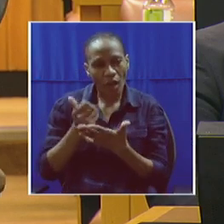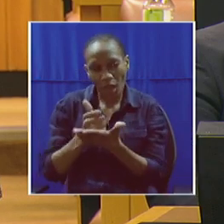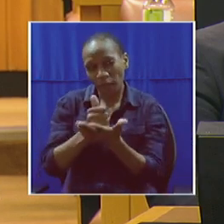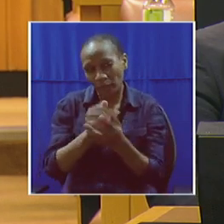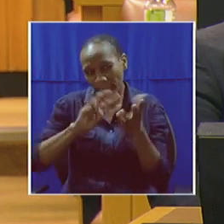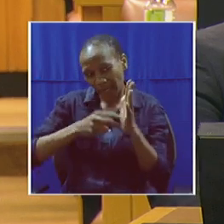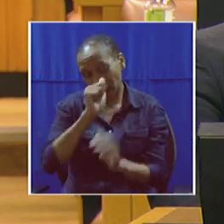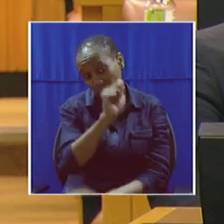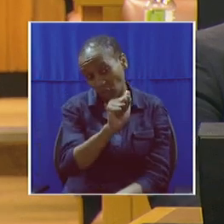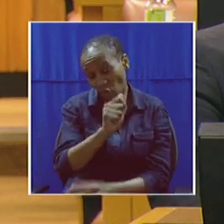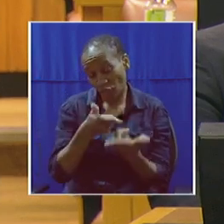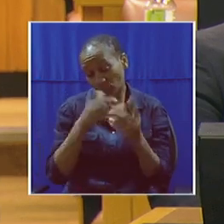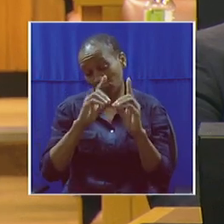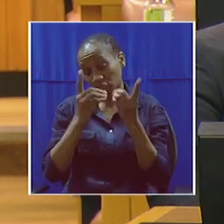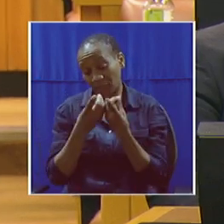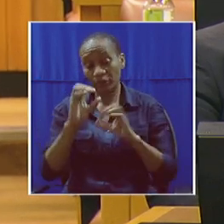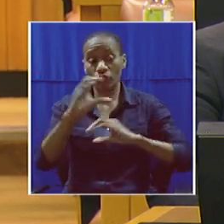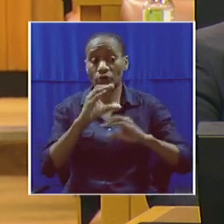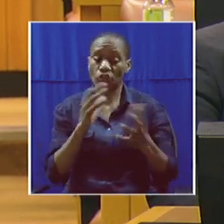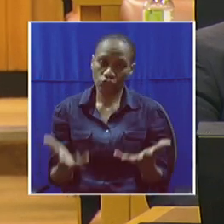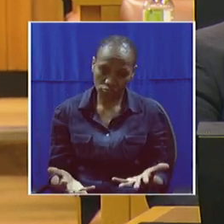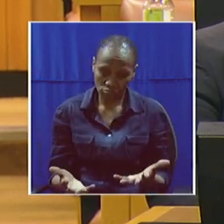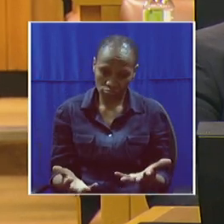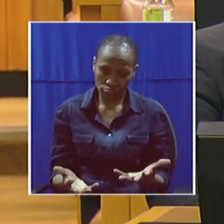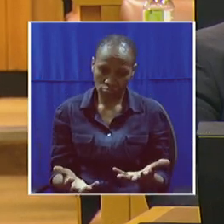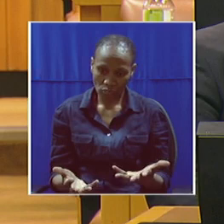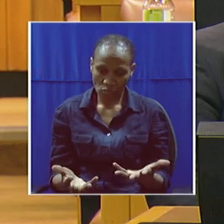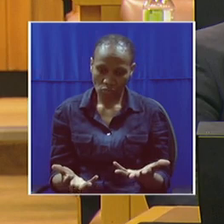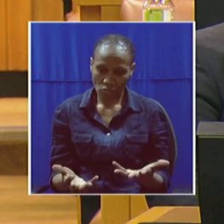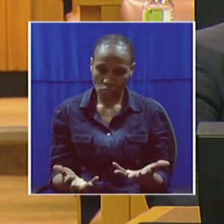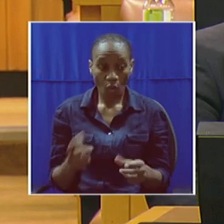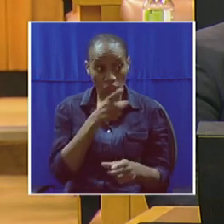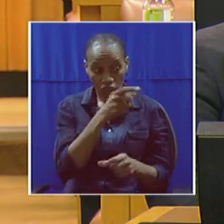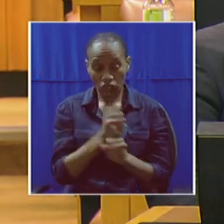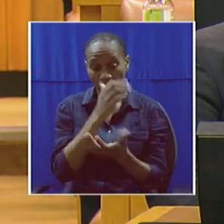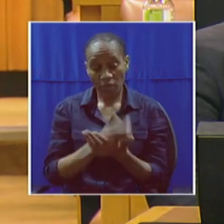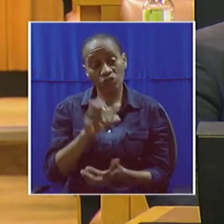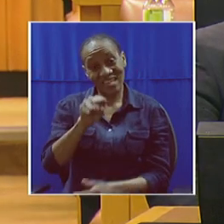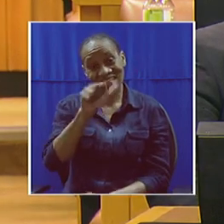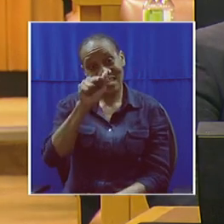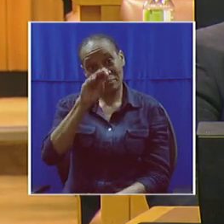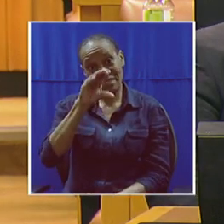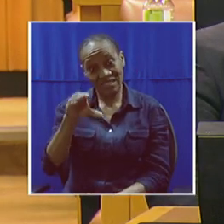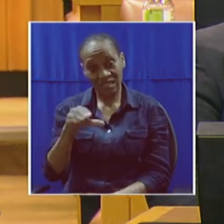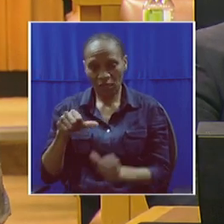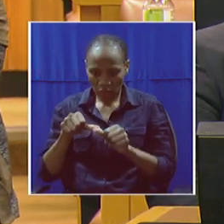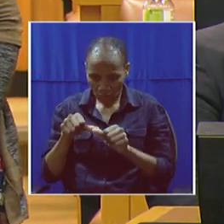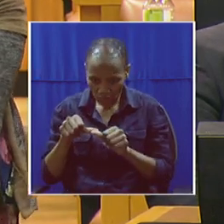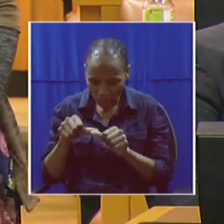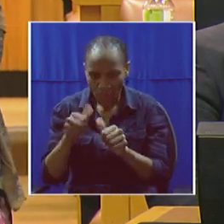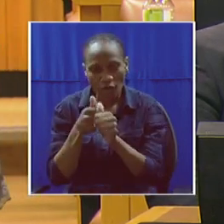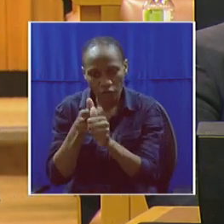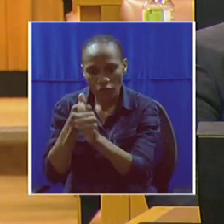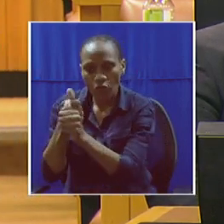the department of of Communications in the in making sure that the sabc will then follow all the